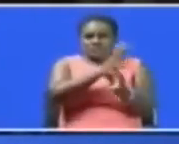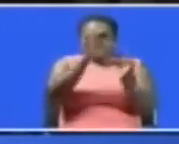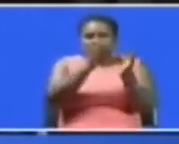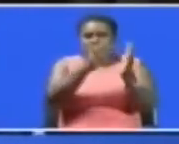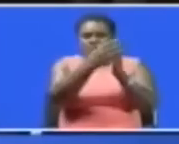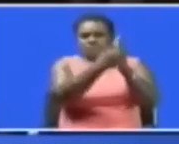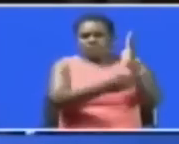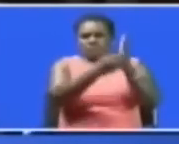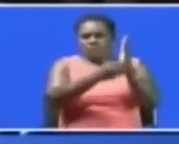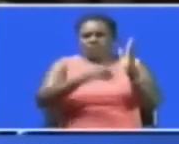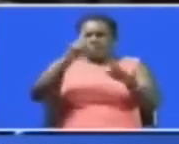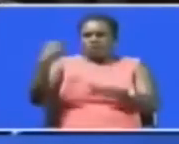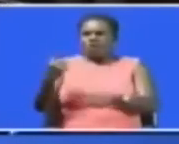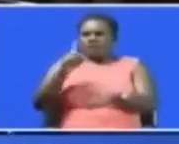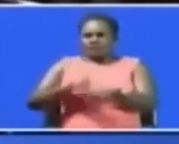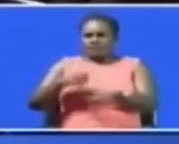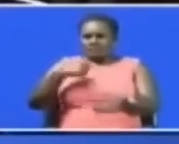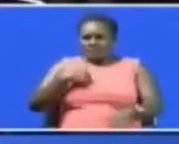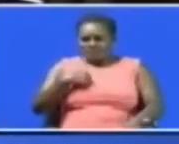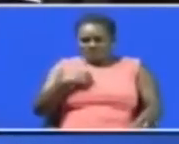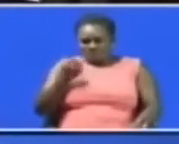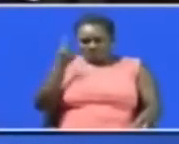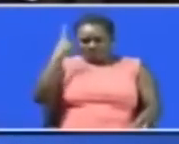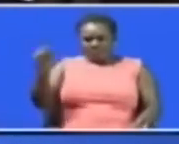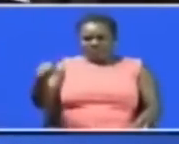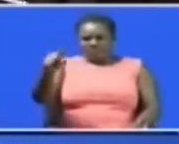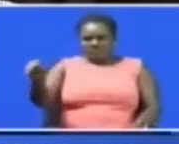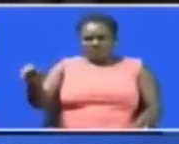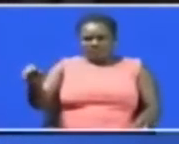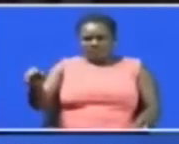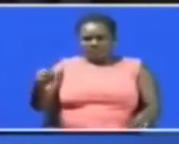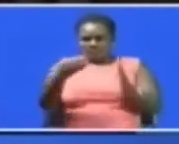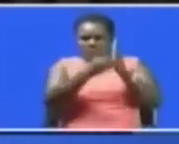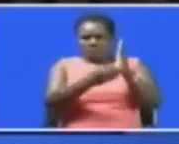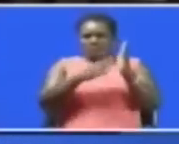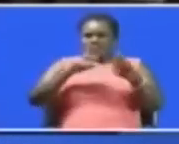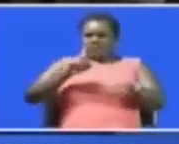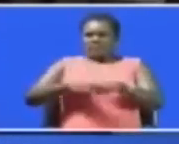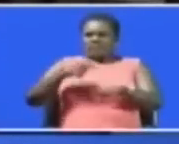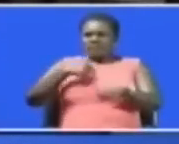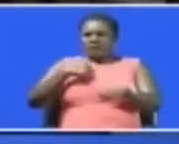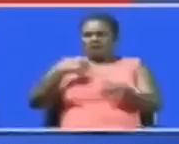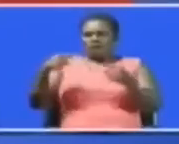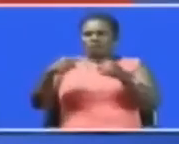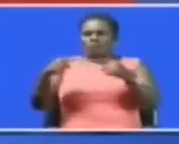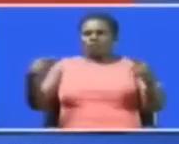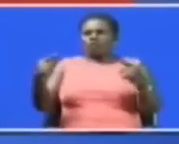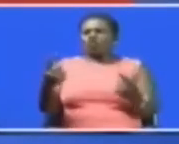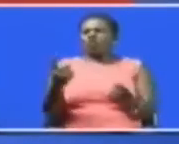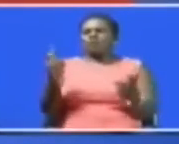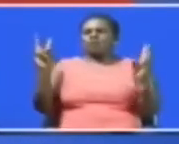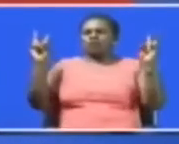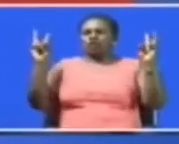manifesto objective. The only time I will realize that there was anything wrong from our manifesto is when we have a critical opposition raising